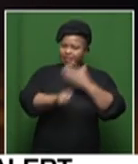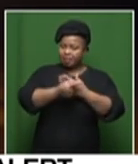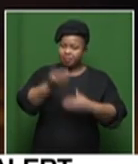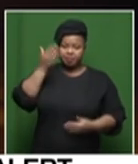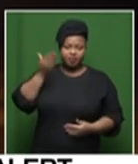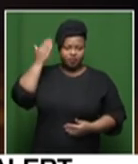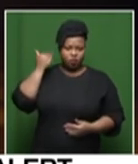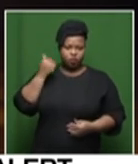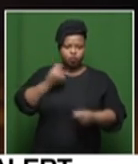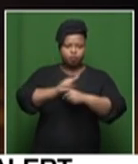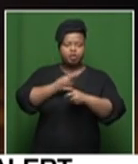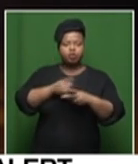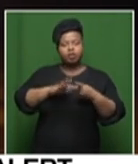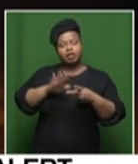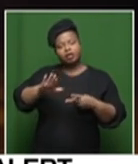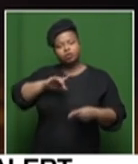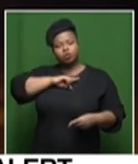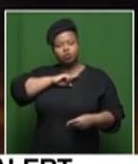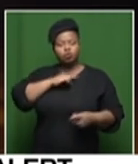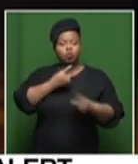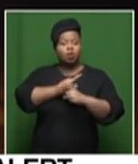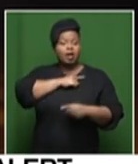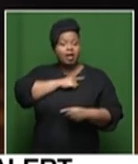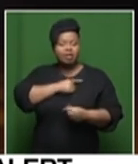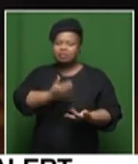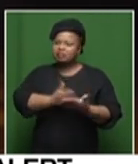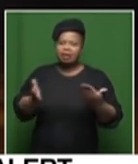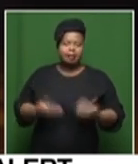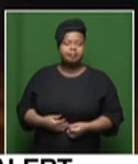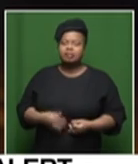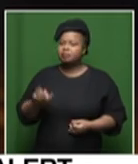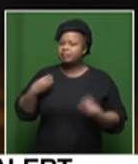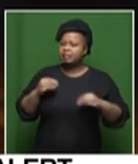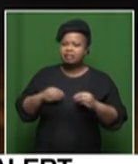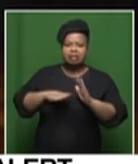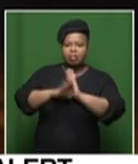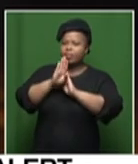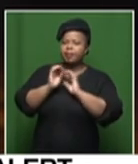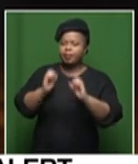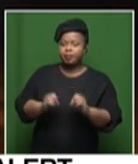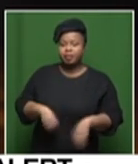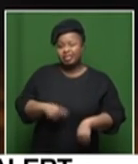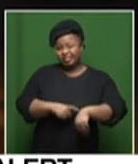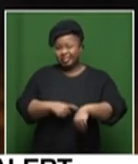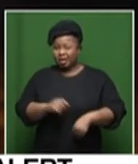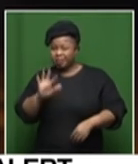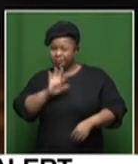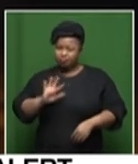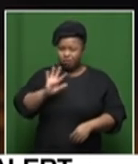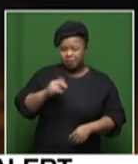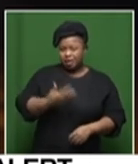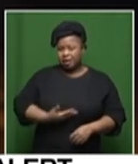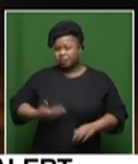the violence that had taken place, some of those stores have not yet recovered. At about 8 o'clock, 8:30 this morning,